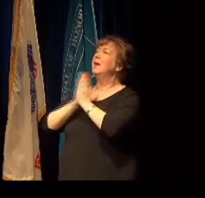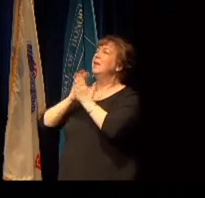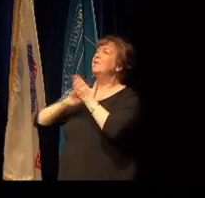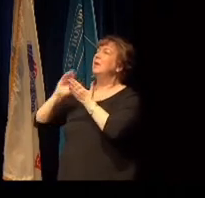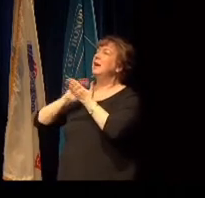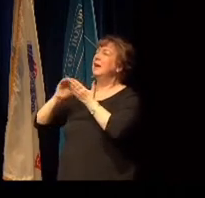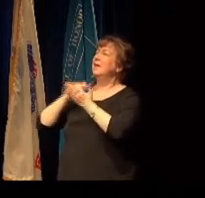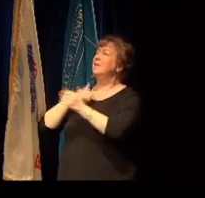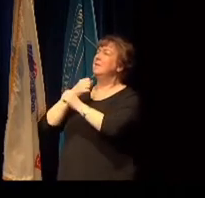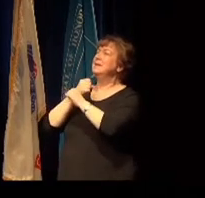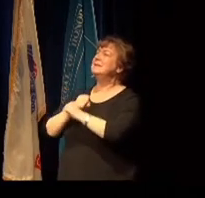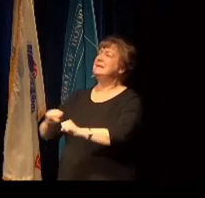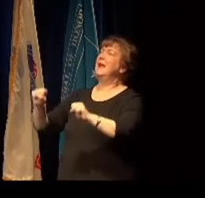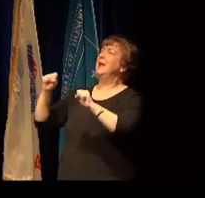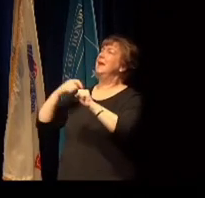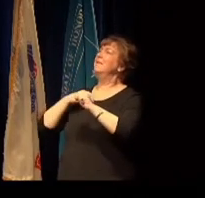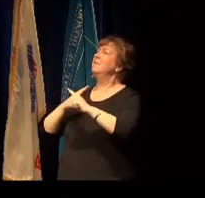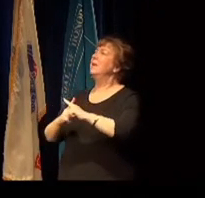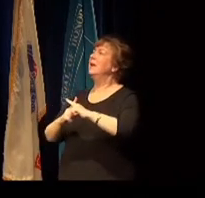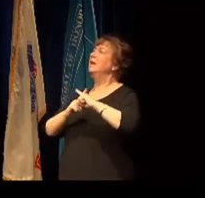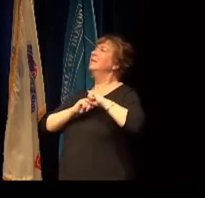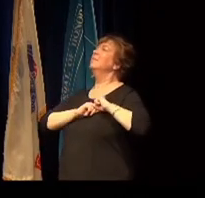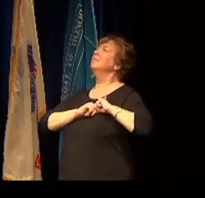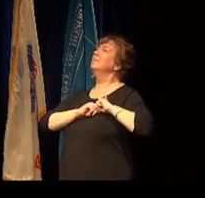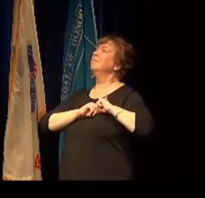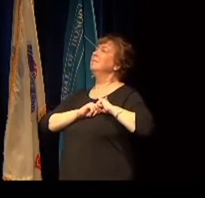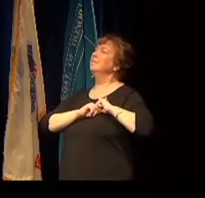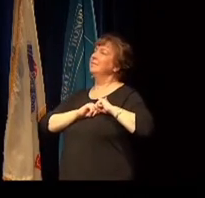save me. I believe that.